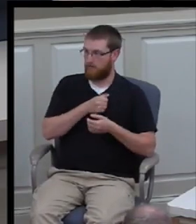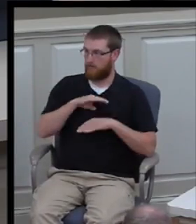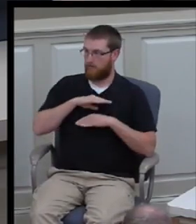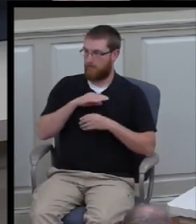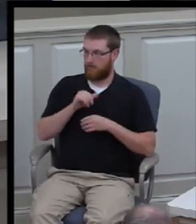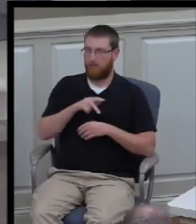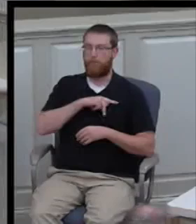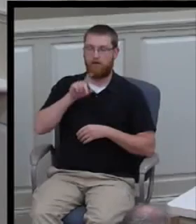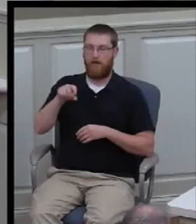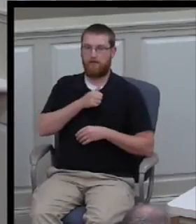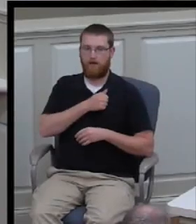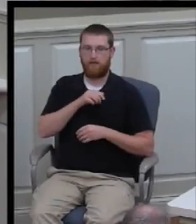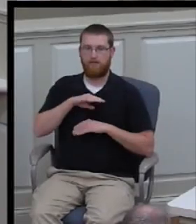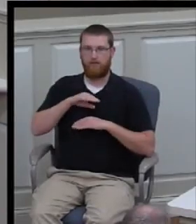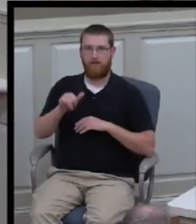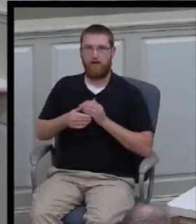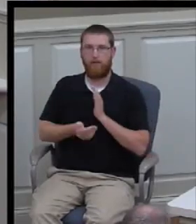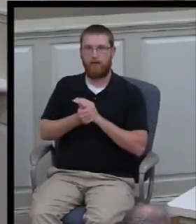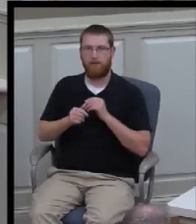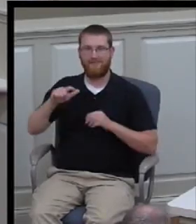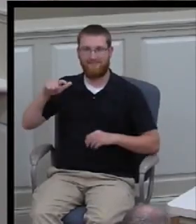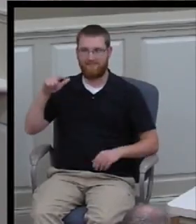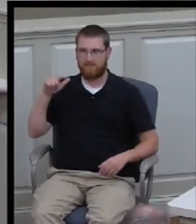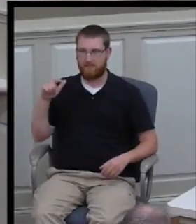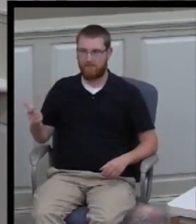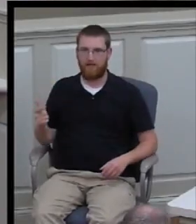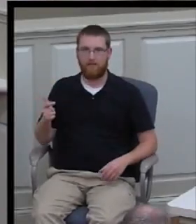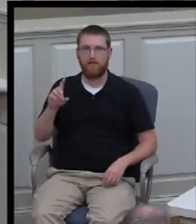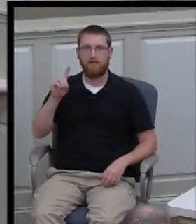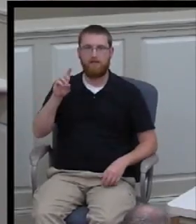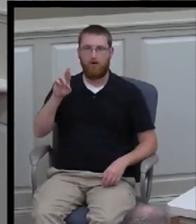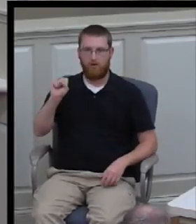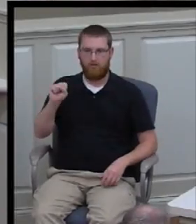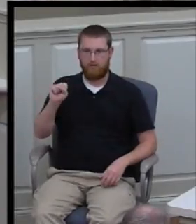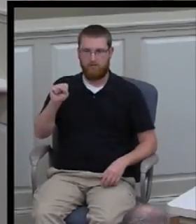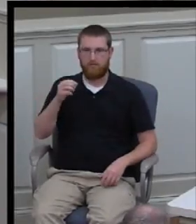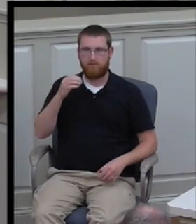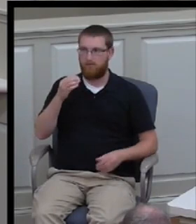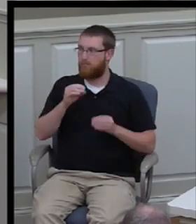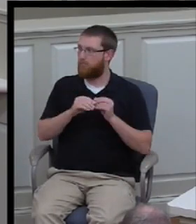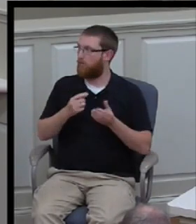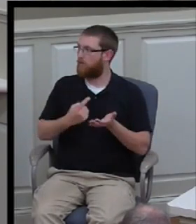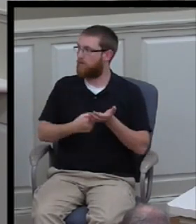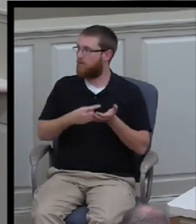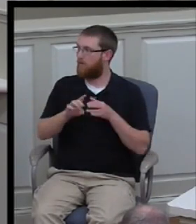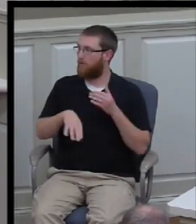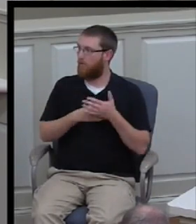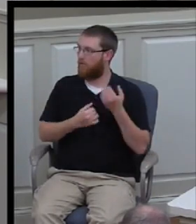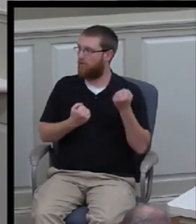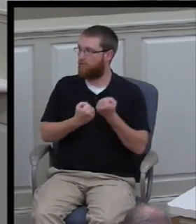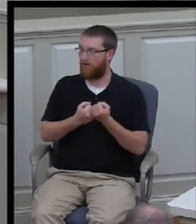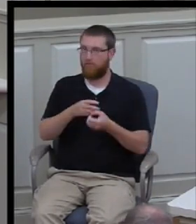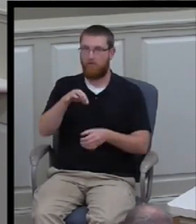Okay, we have that Yes. motion, and who seconded it? Second. And you're good with that, too? Any further discussion? All in what I- favor of the motion and